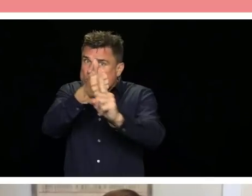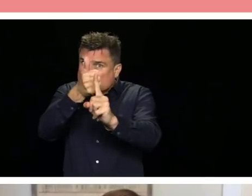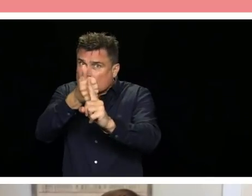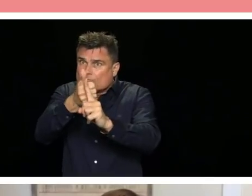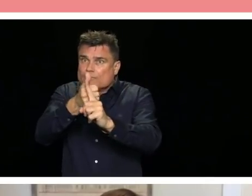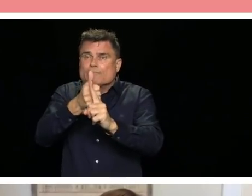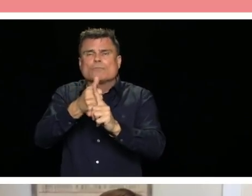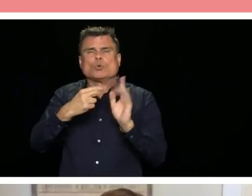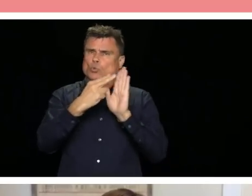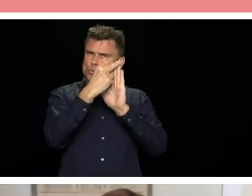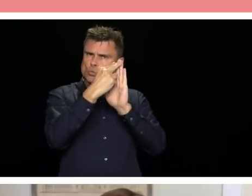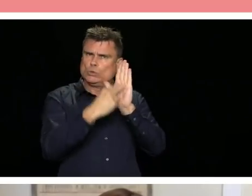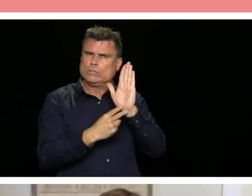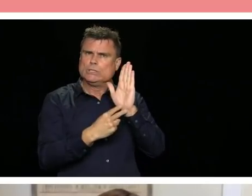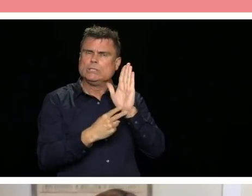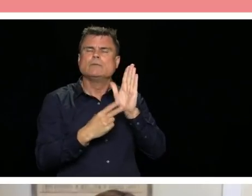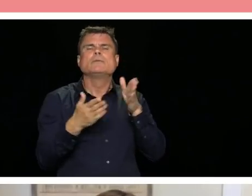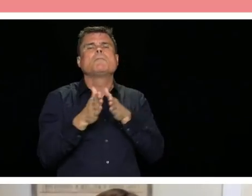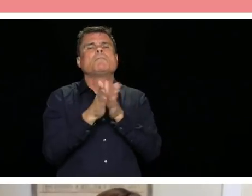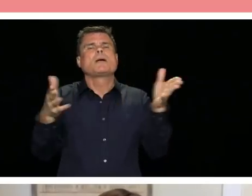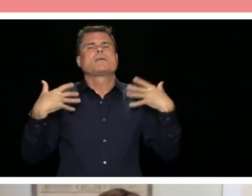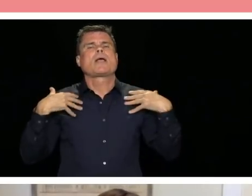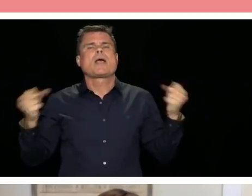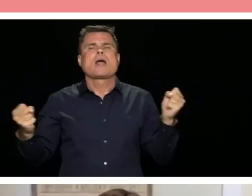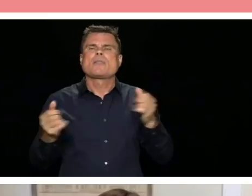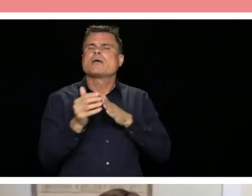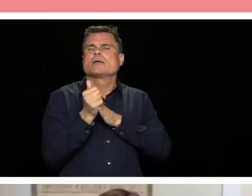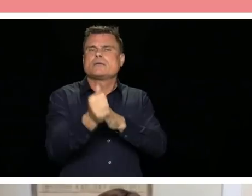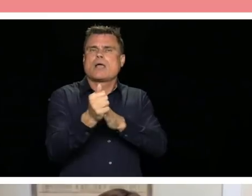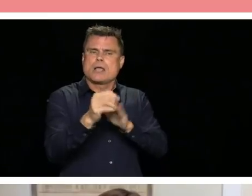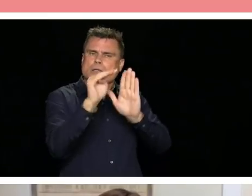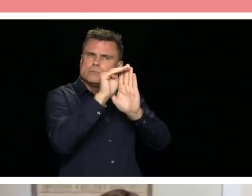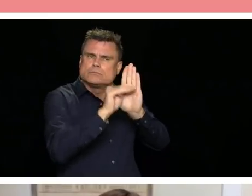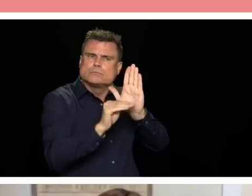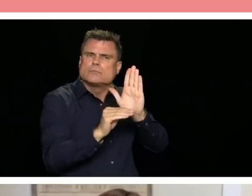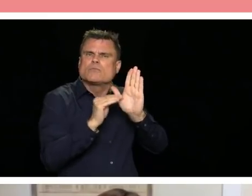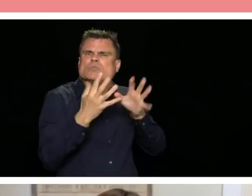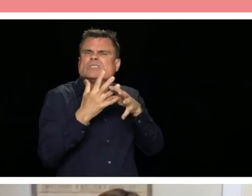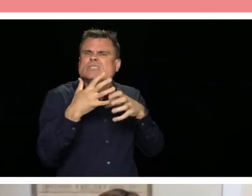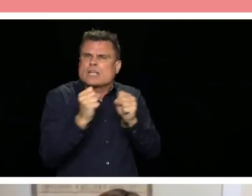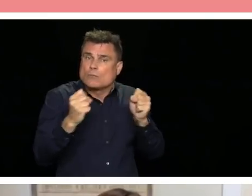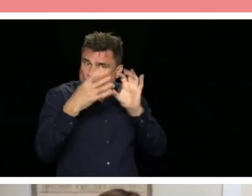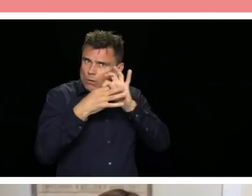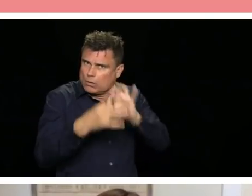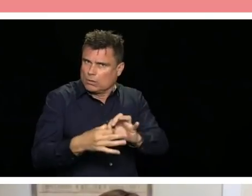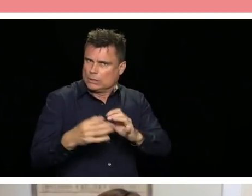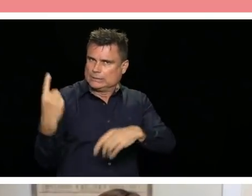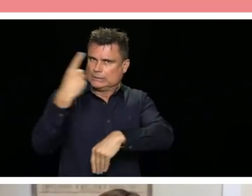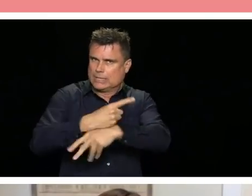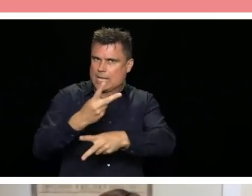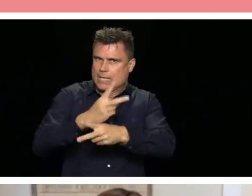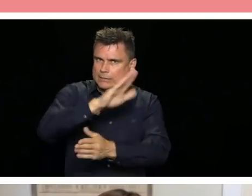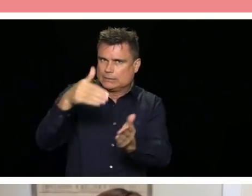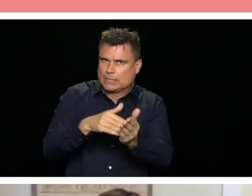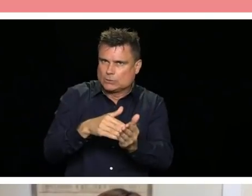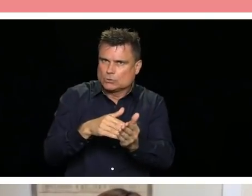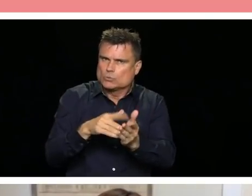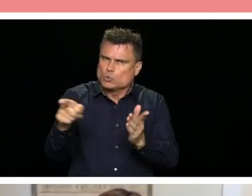childcare settings. Those guidelines can help providers and early childhood educators to make sure childcare centers can safely operate as